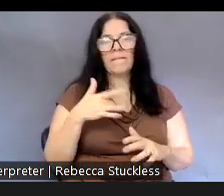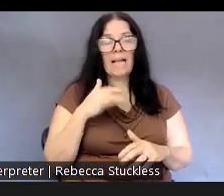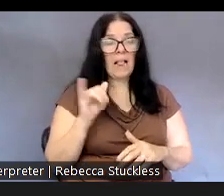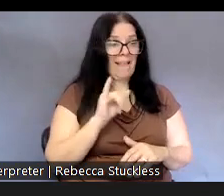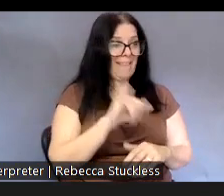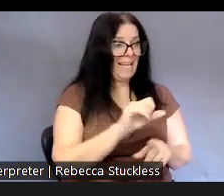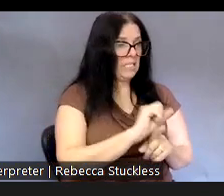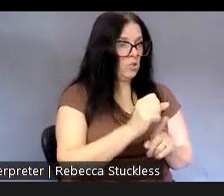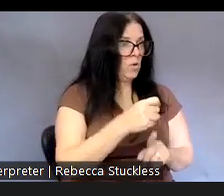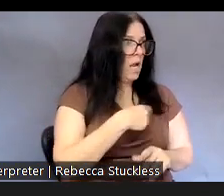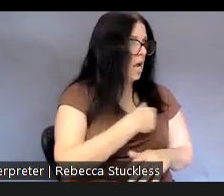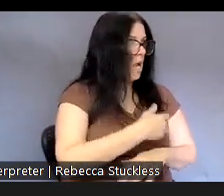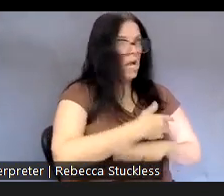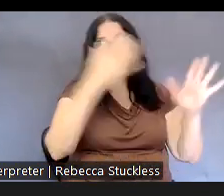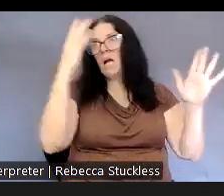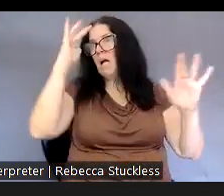and then reacting